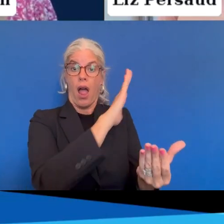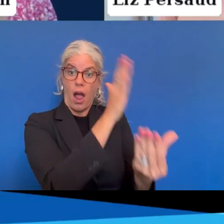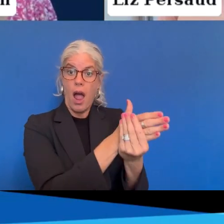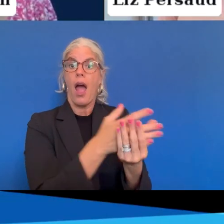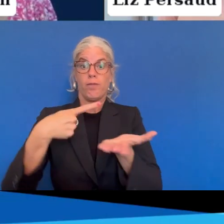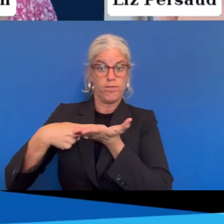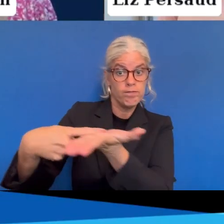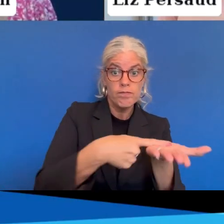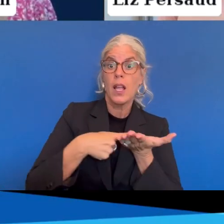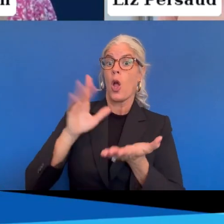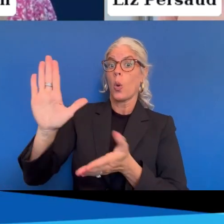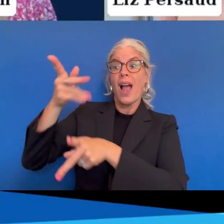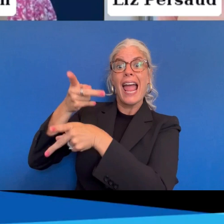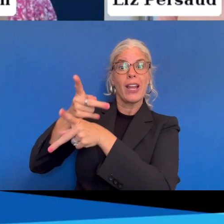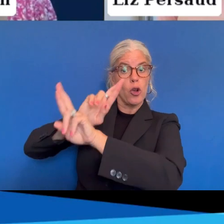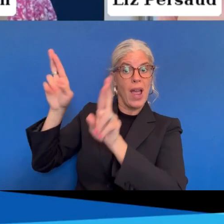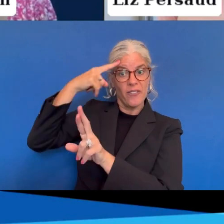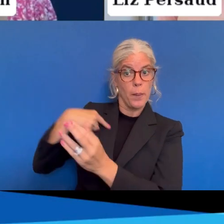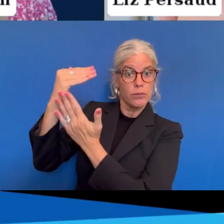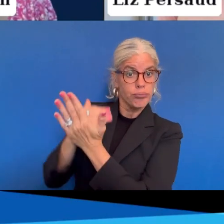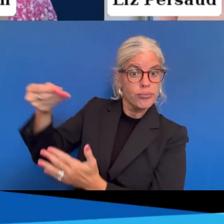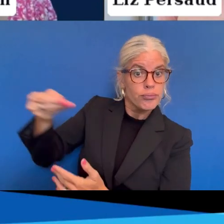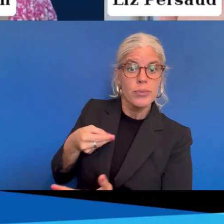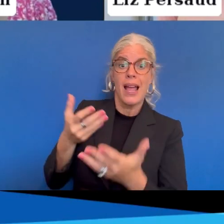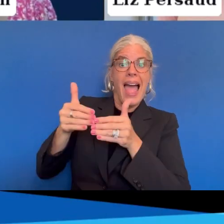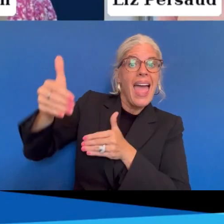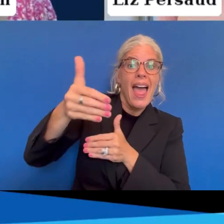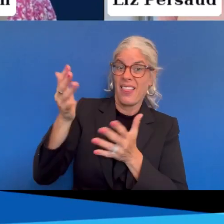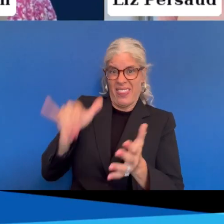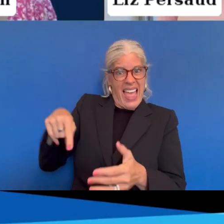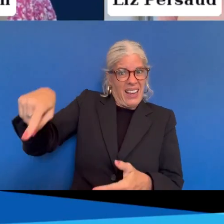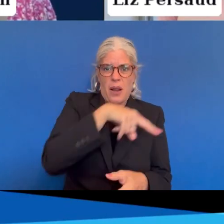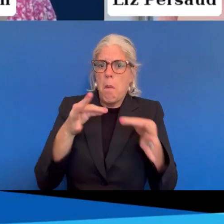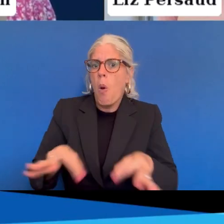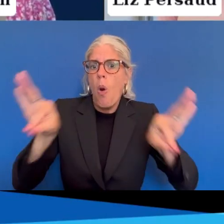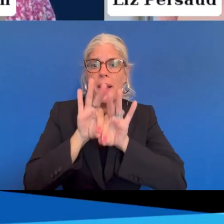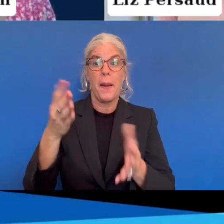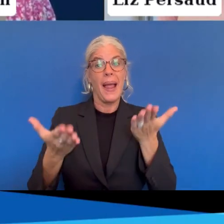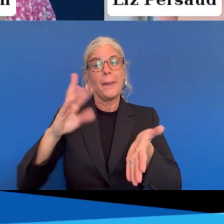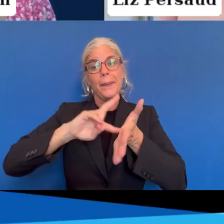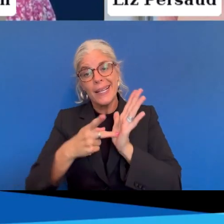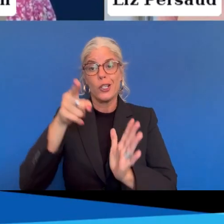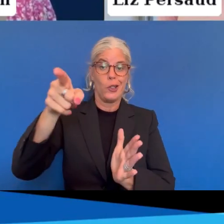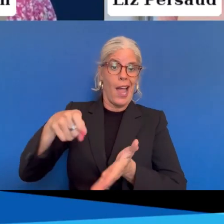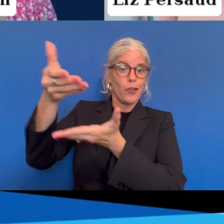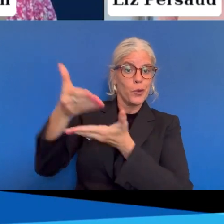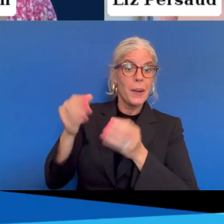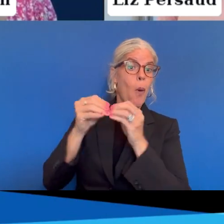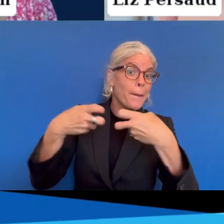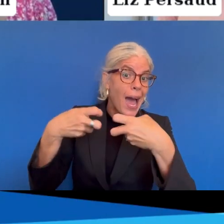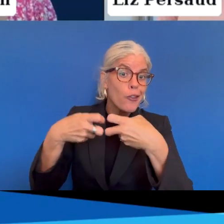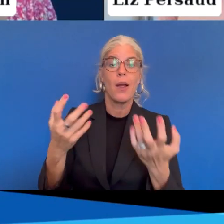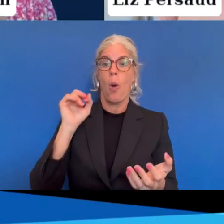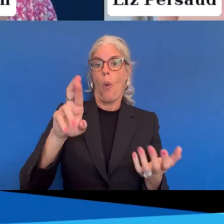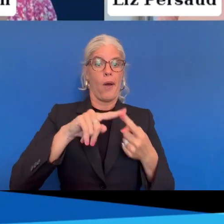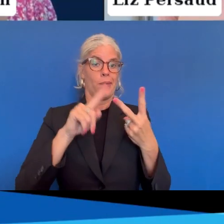I like that idea of you guys sending us information ahead, and if it's written down and portaled or talked about, and it could be